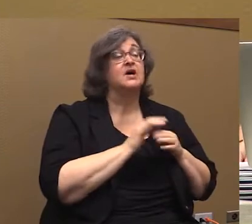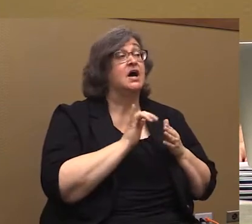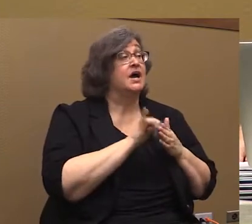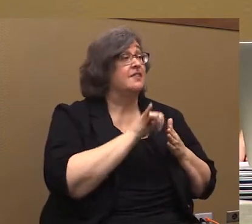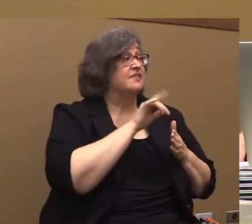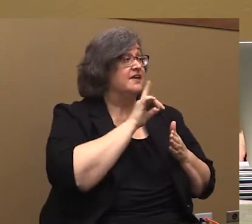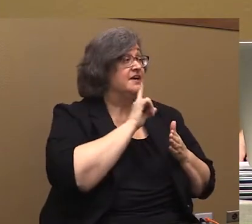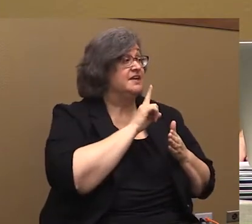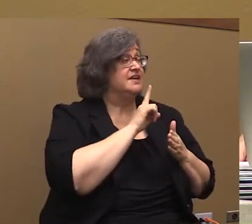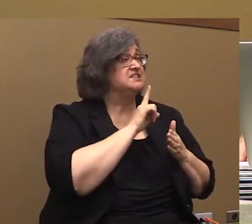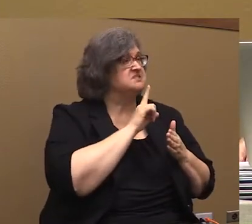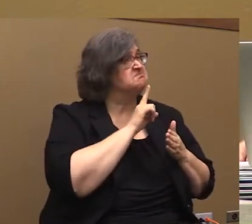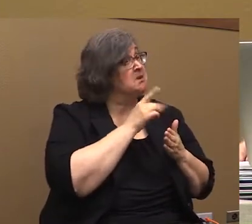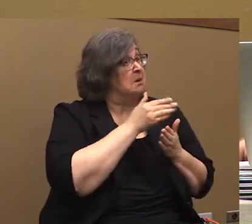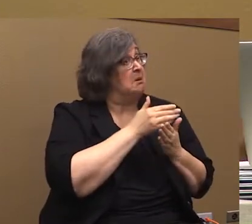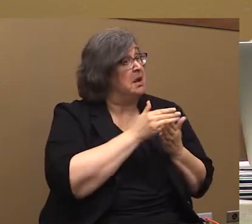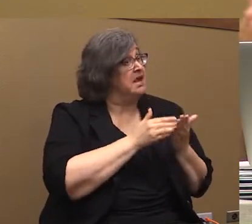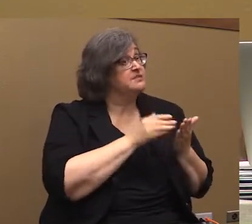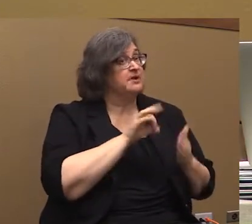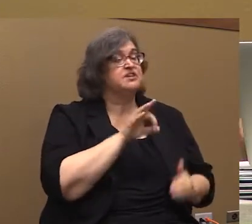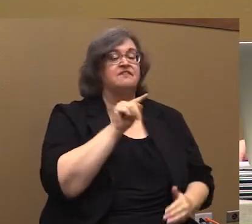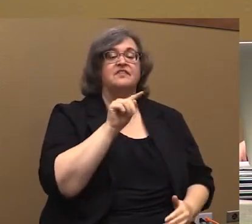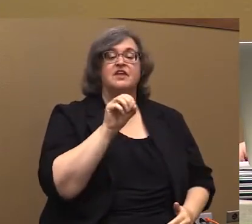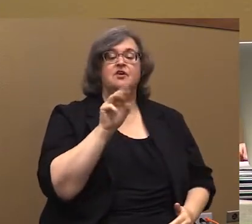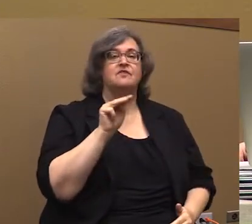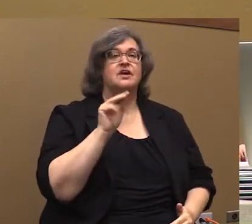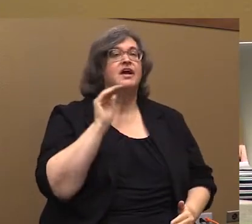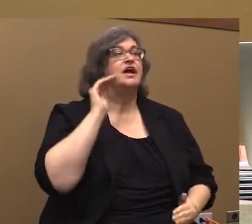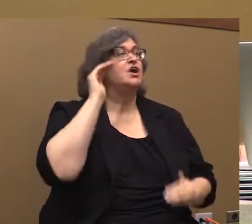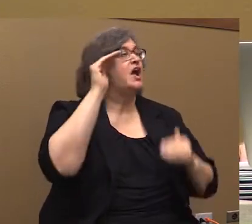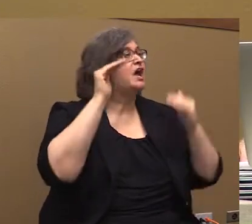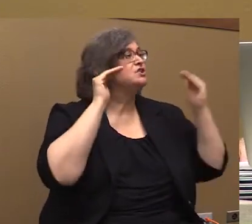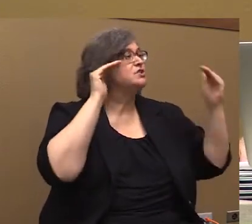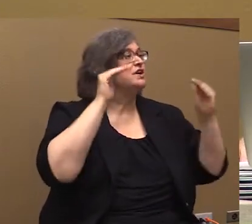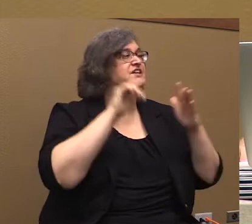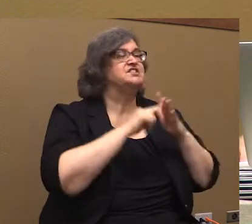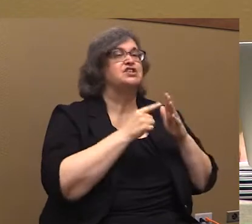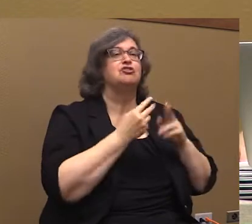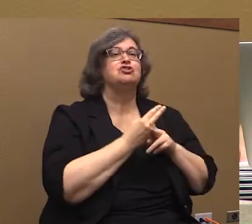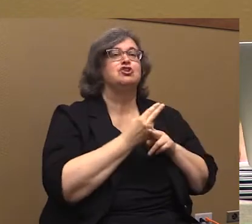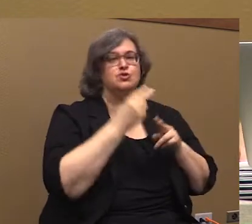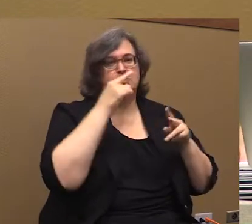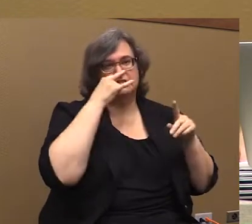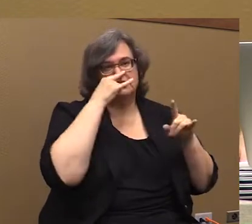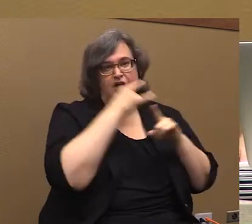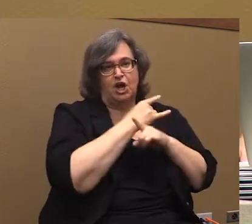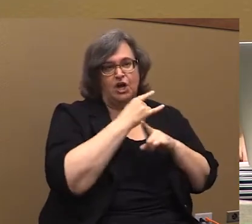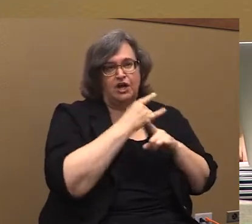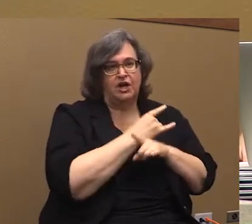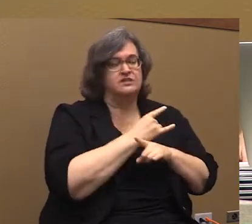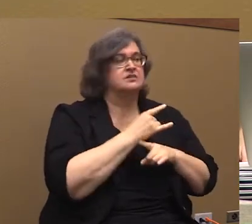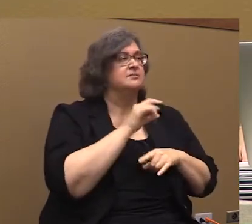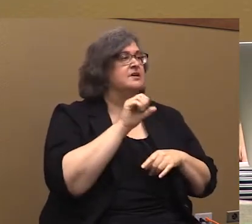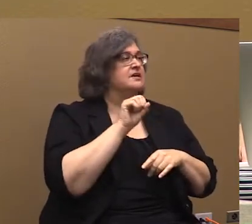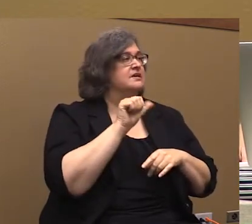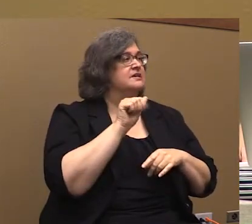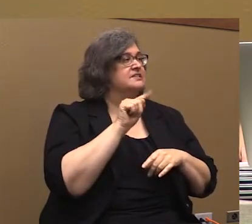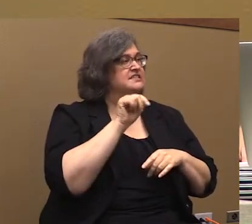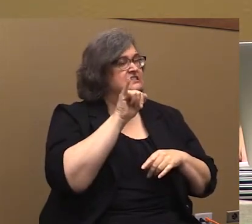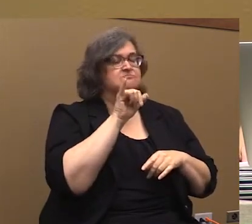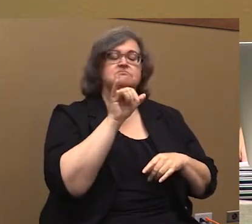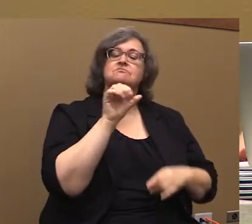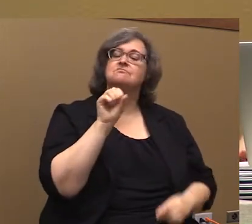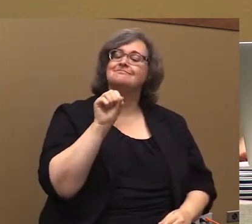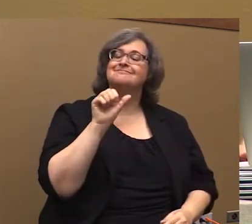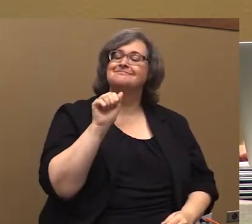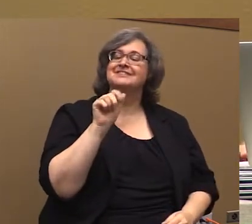a different way. And so that's maybe an aspect of theory of mind. And adults start to use